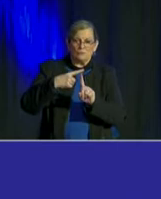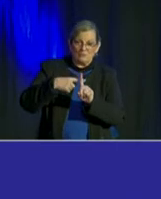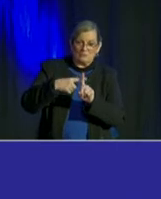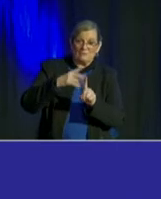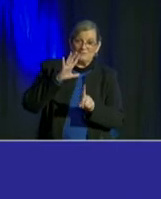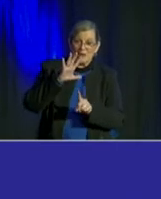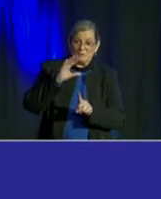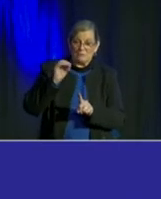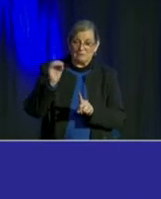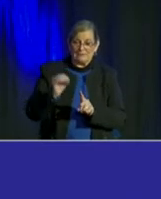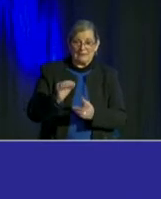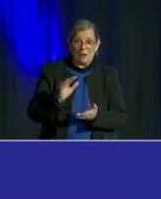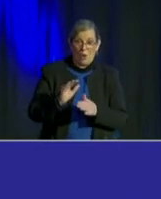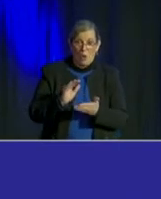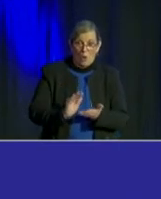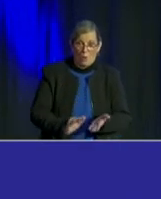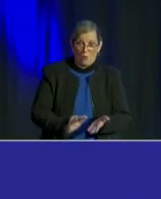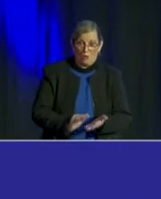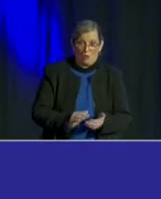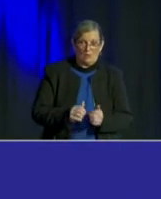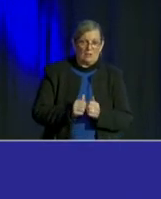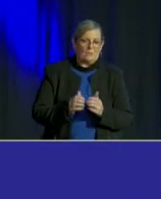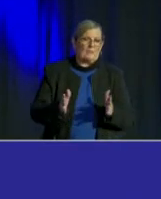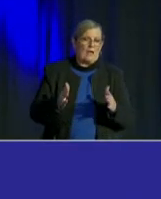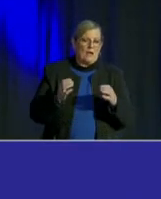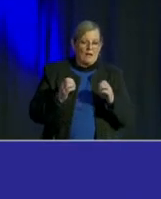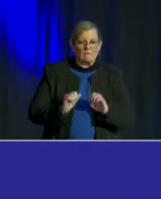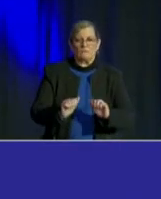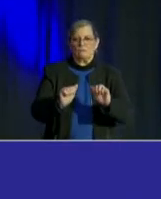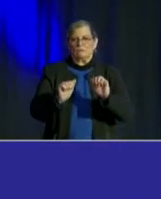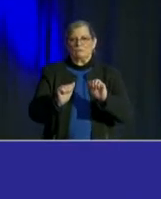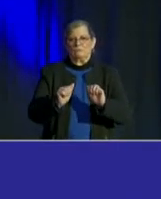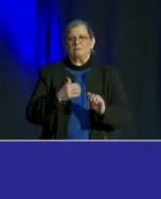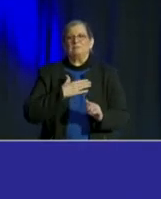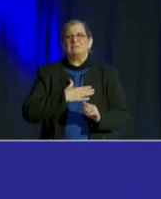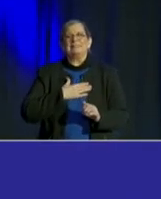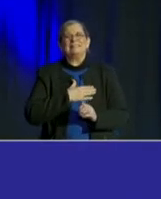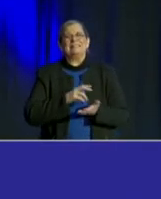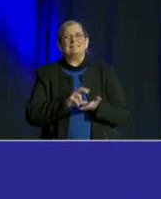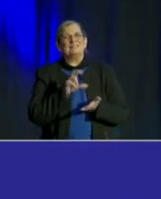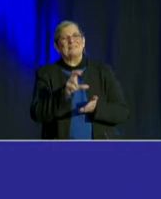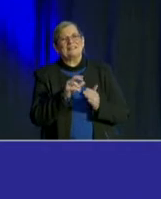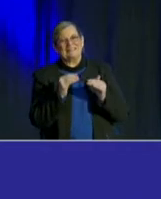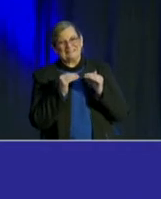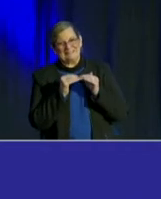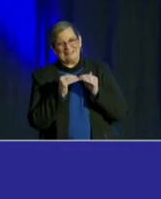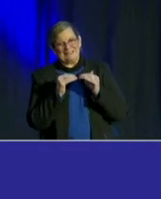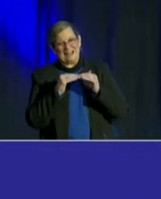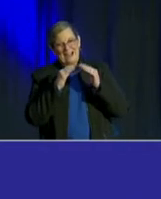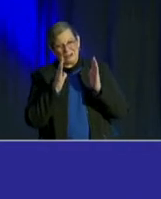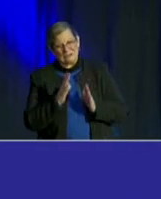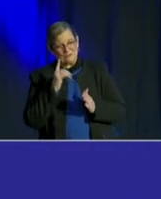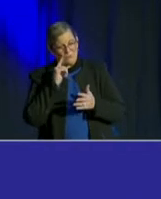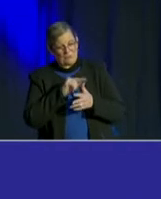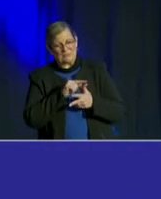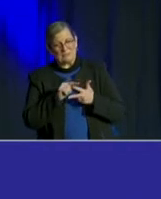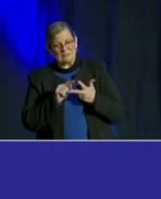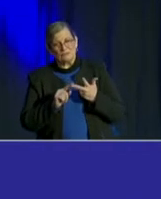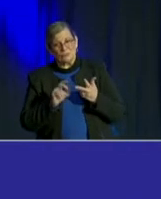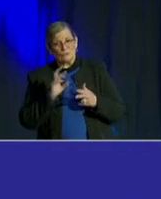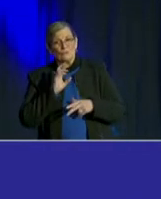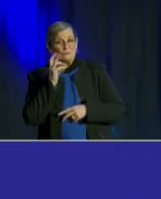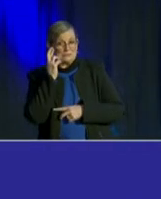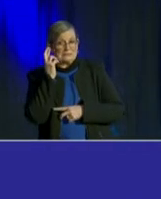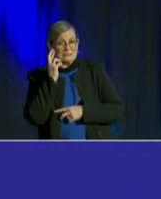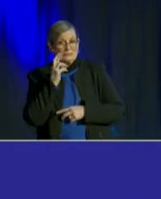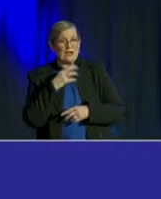they would be without that effort. So I ask you to invest in housing today for those reasons. It actually is an investment in